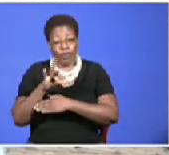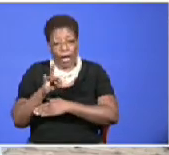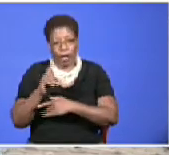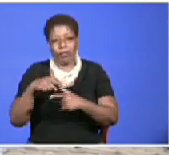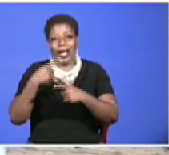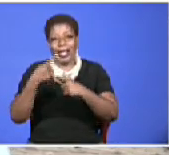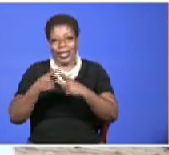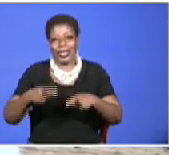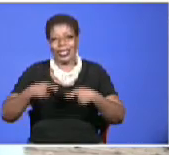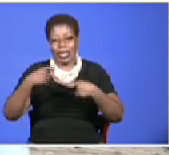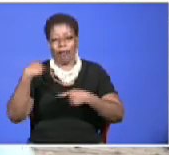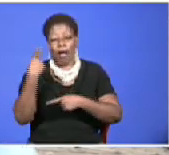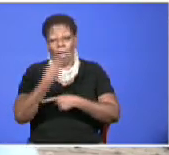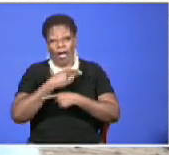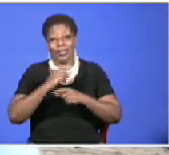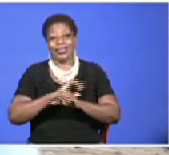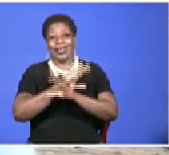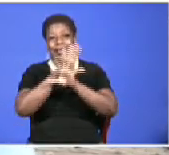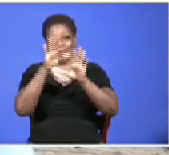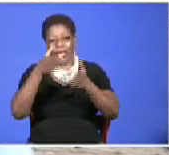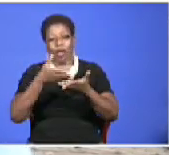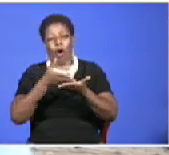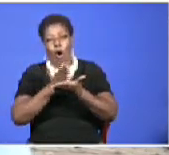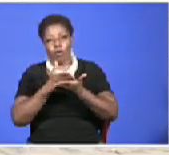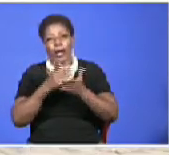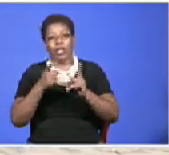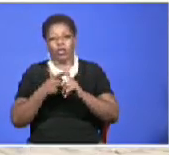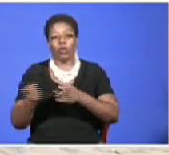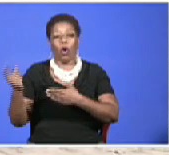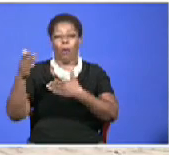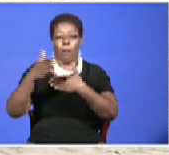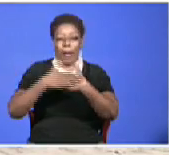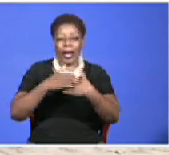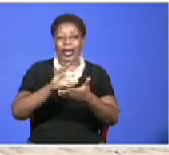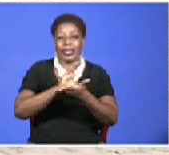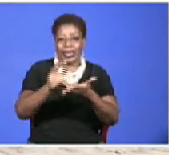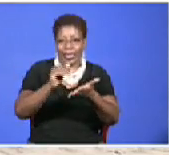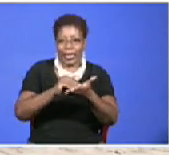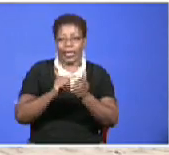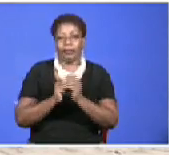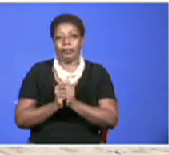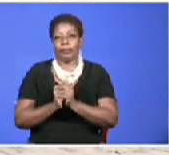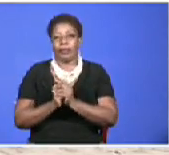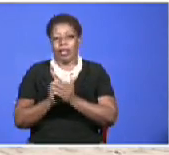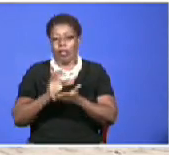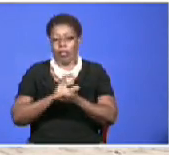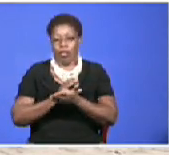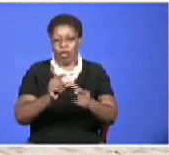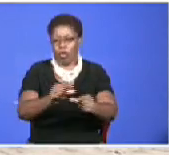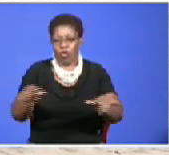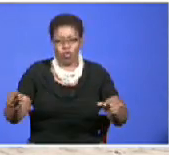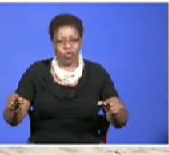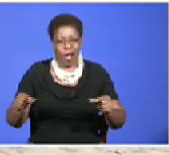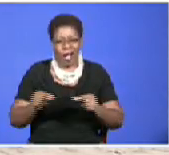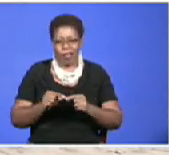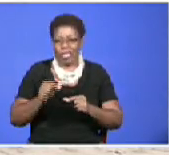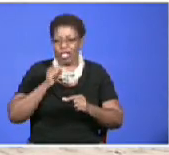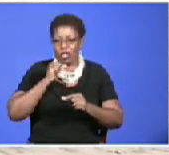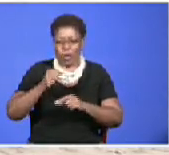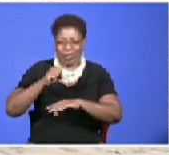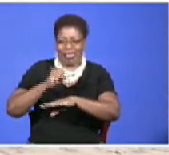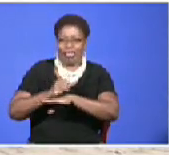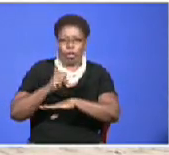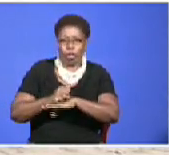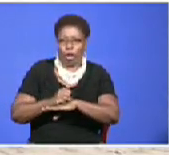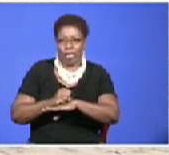clearance for when we can return to that area. The ground itself is unstable. You know what I mean? Every 10